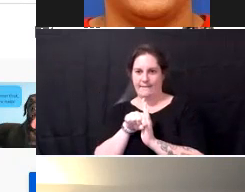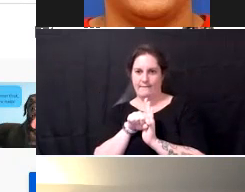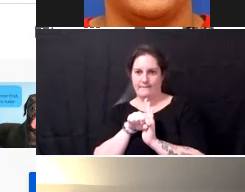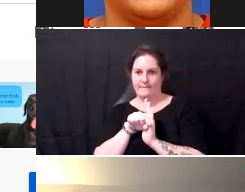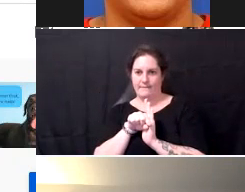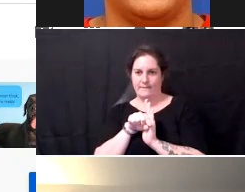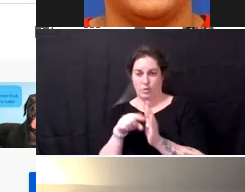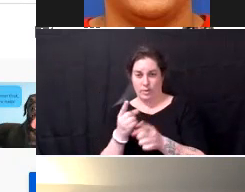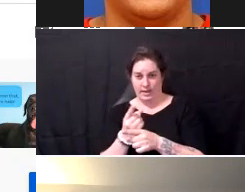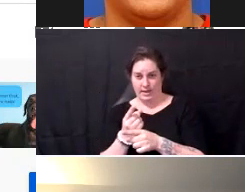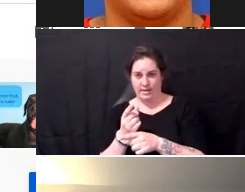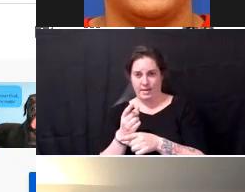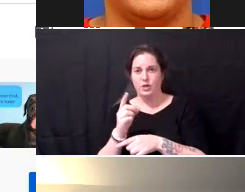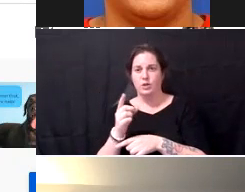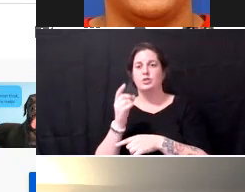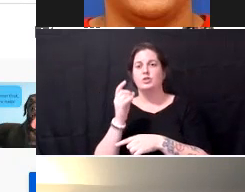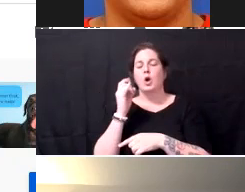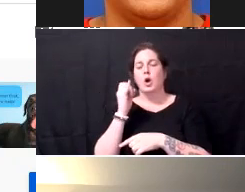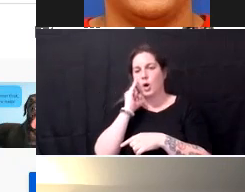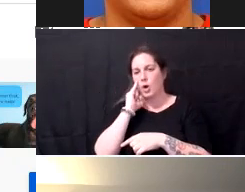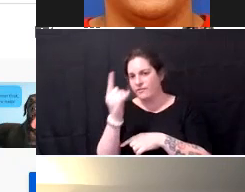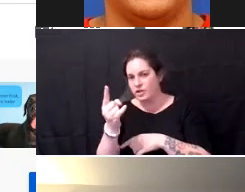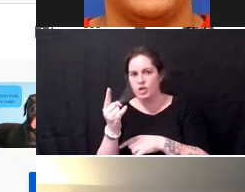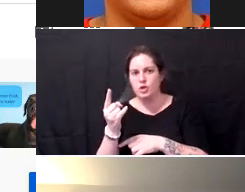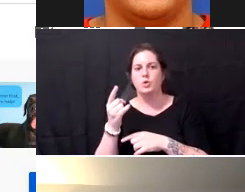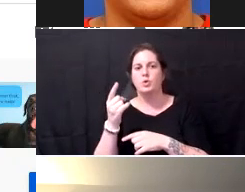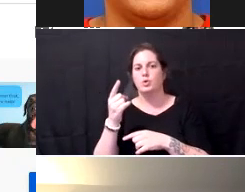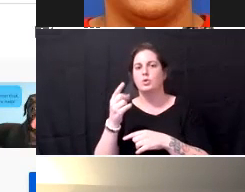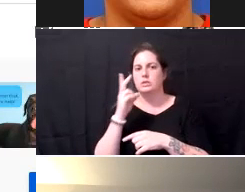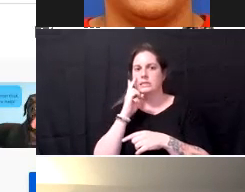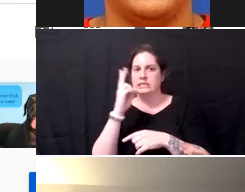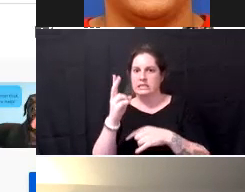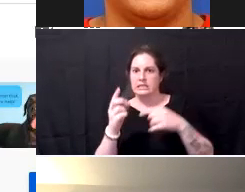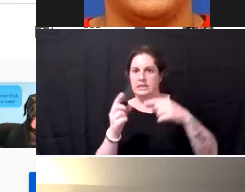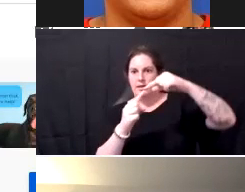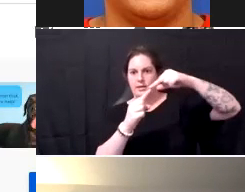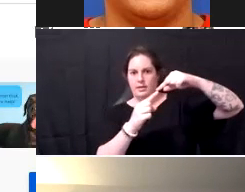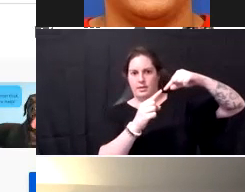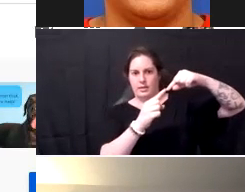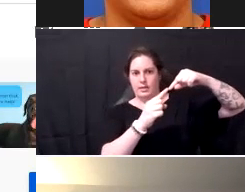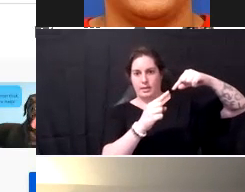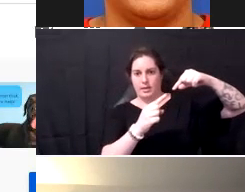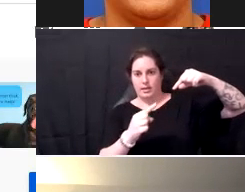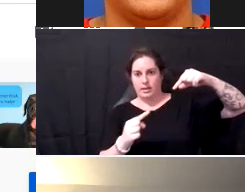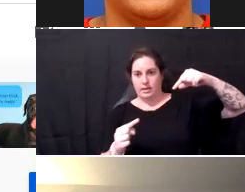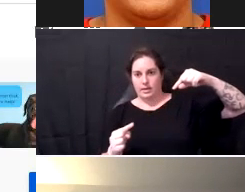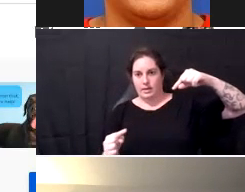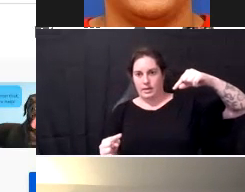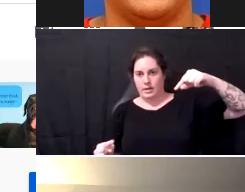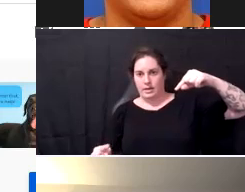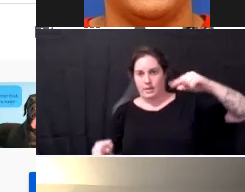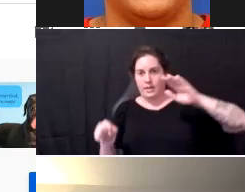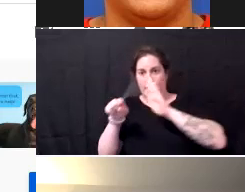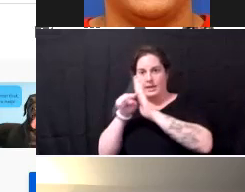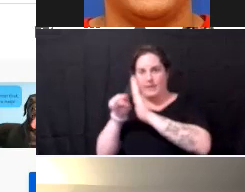right? Because you think about if you extend this arrow downward, these values are getting more and more negative,